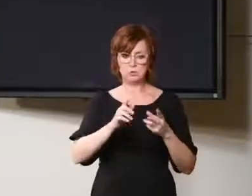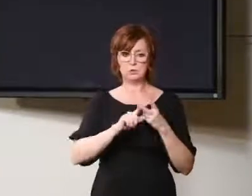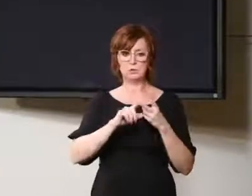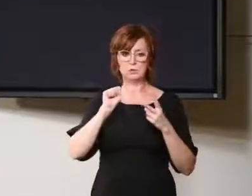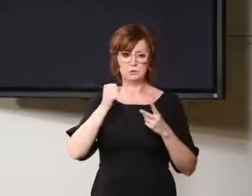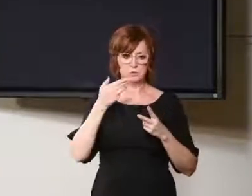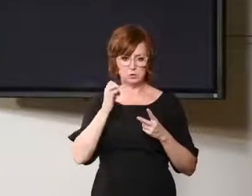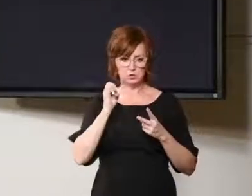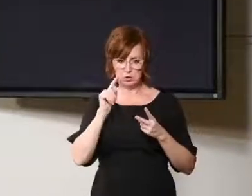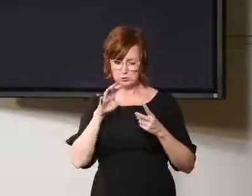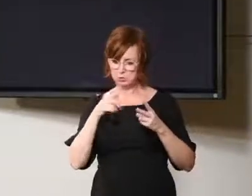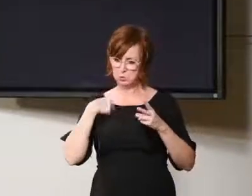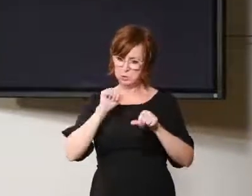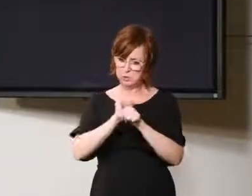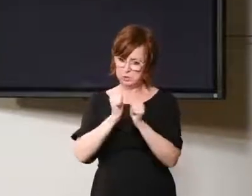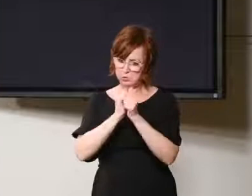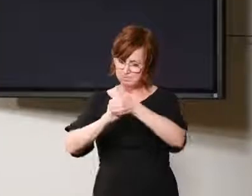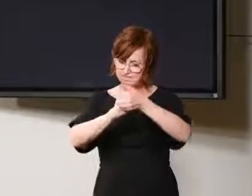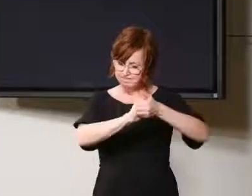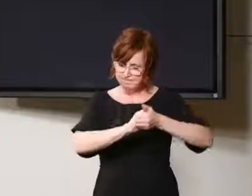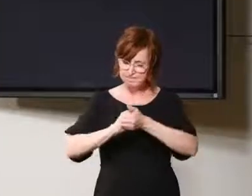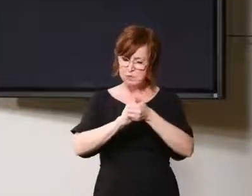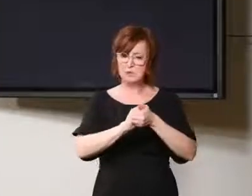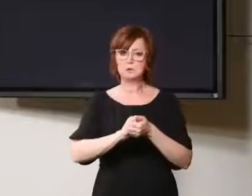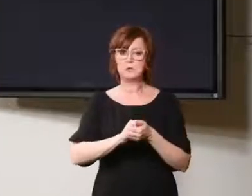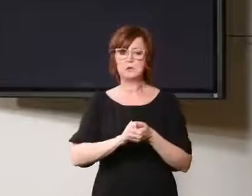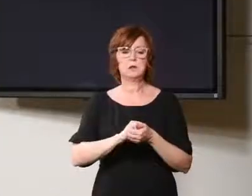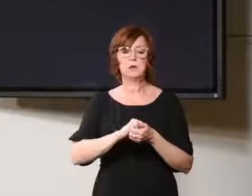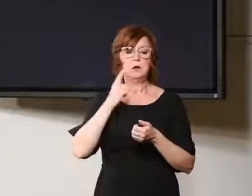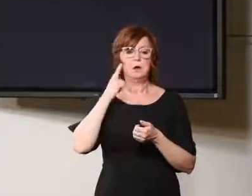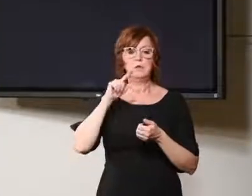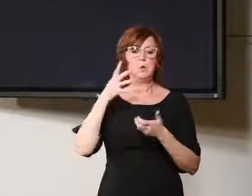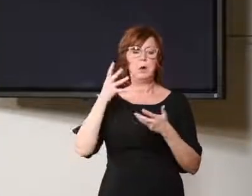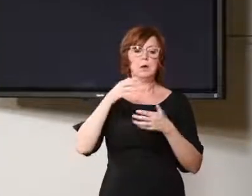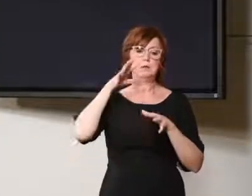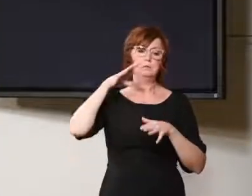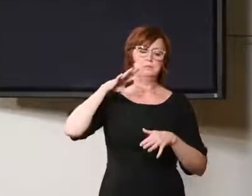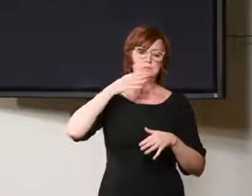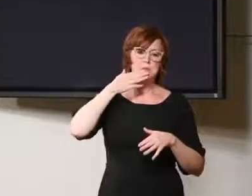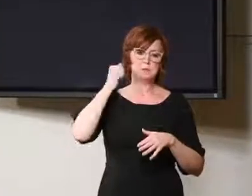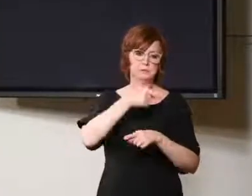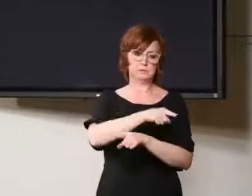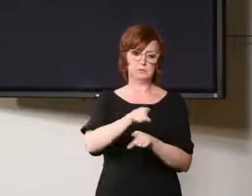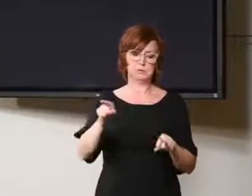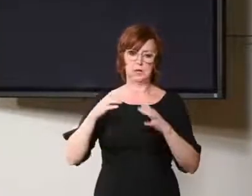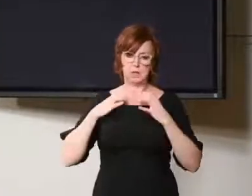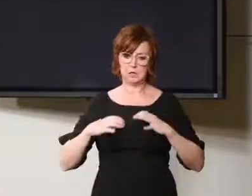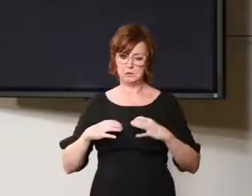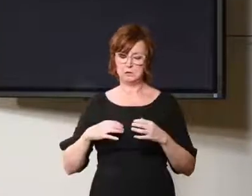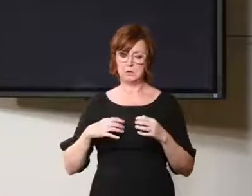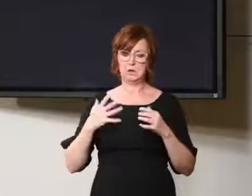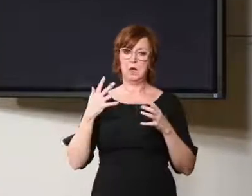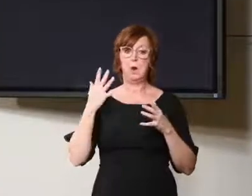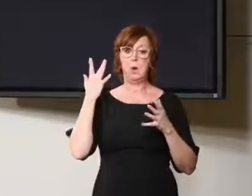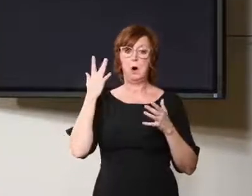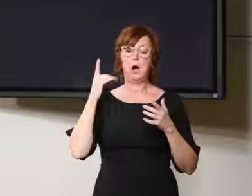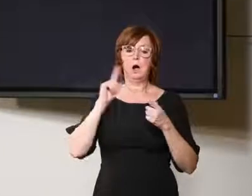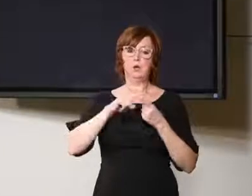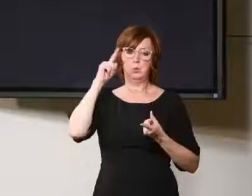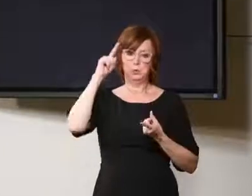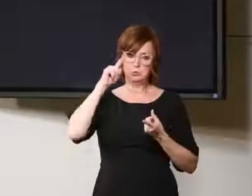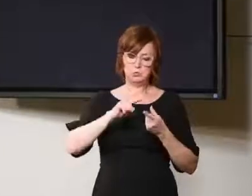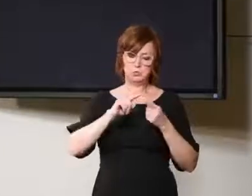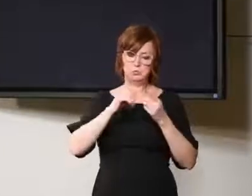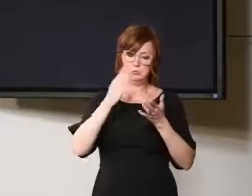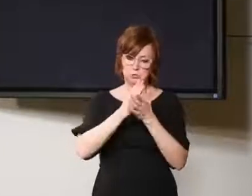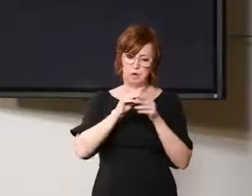are making the very best decisions to limit, if you will, hopefully stop, but for certain limit the